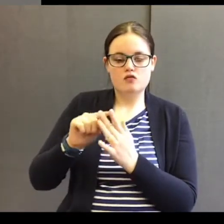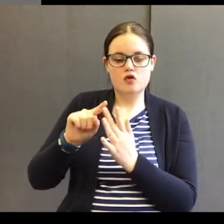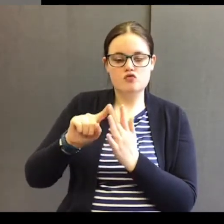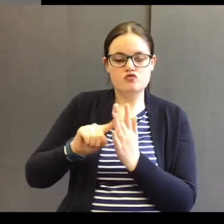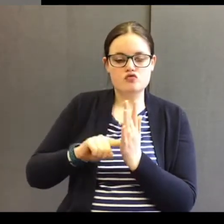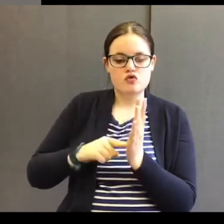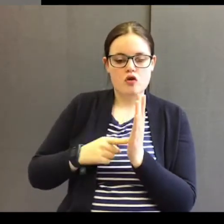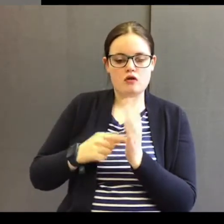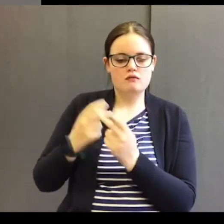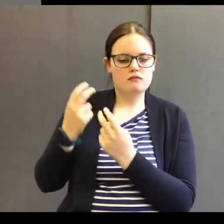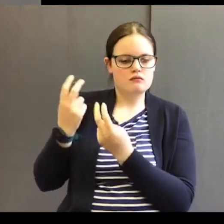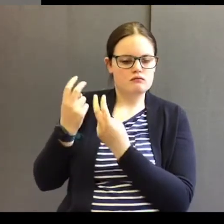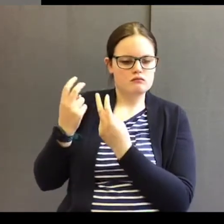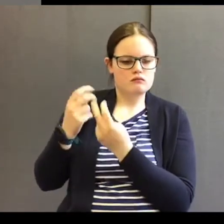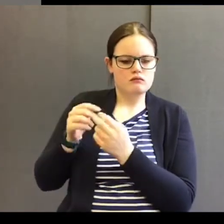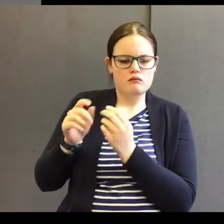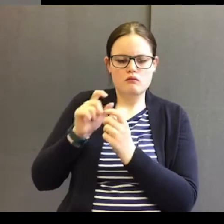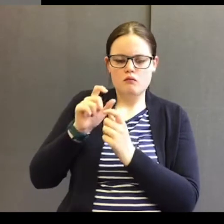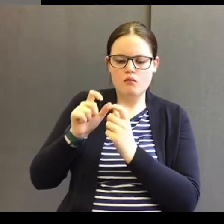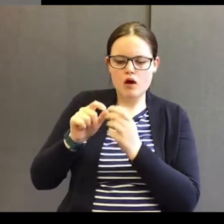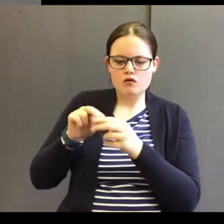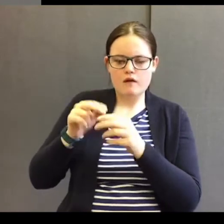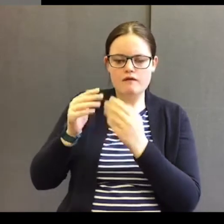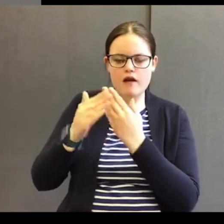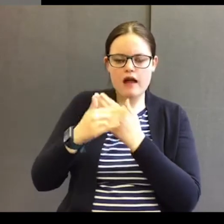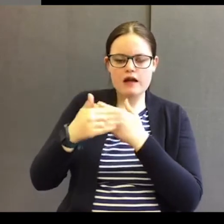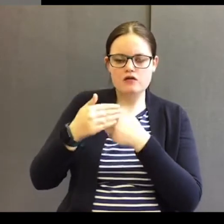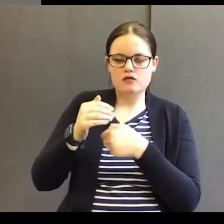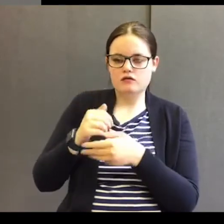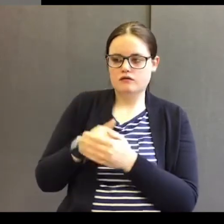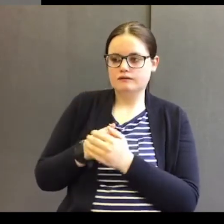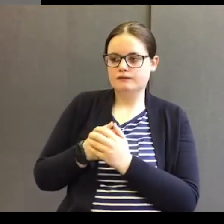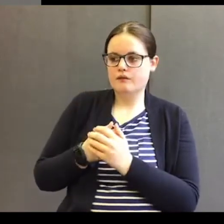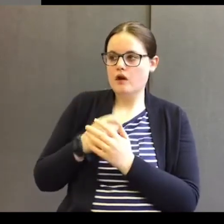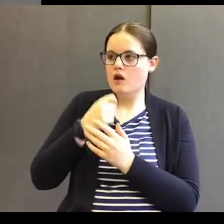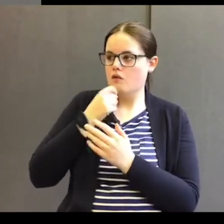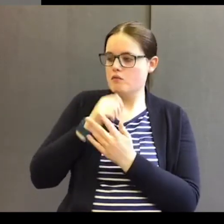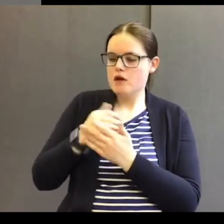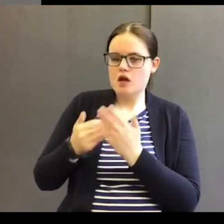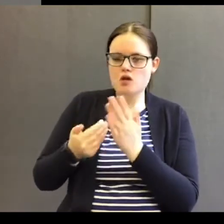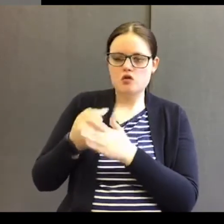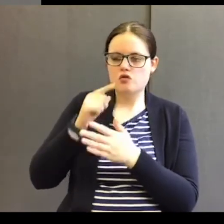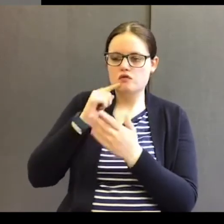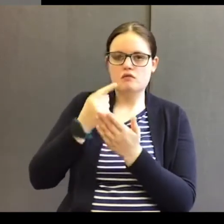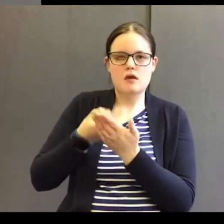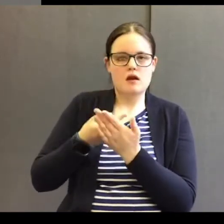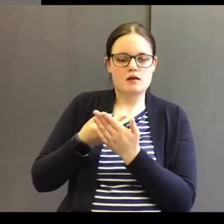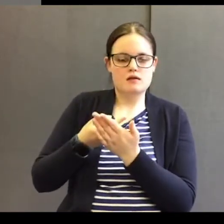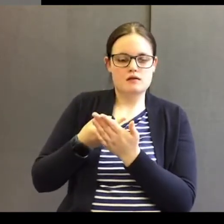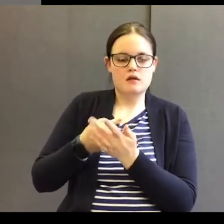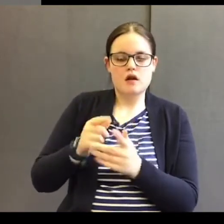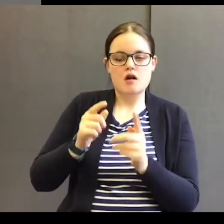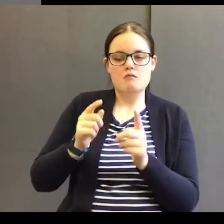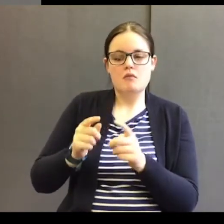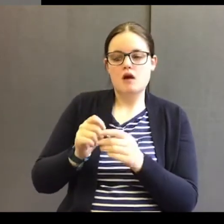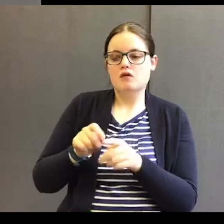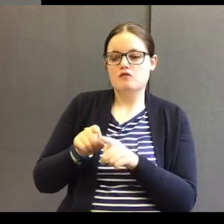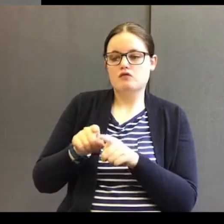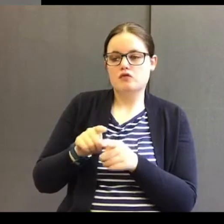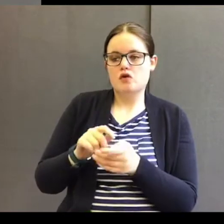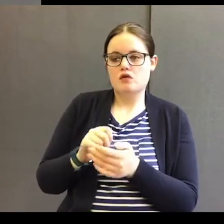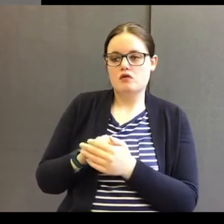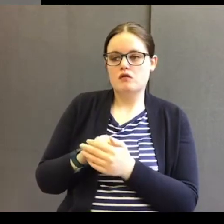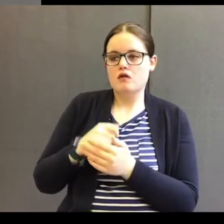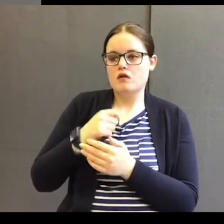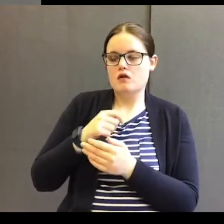and John will hear the words of the angel. In one sense, it will be a new commission, but in